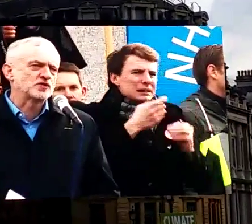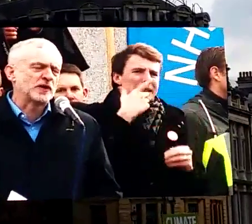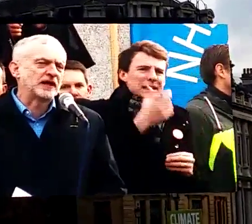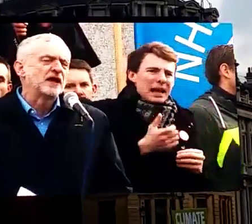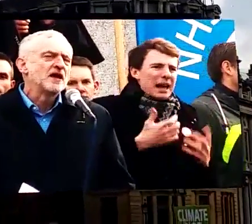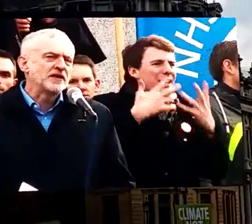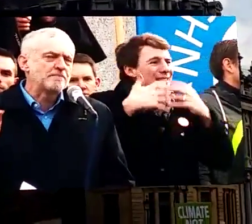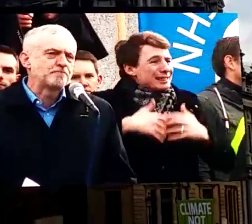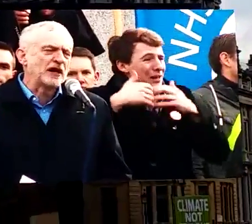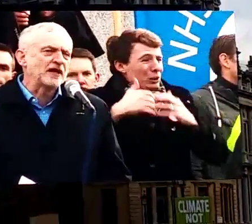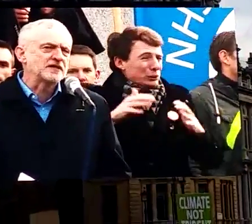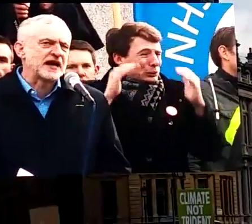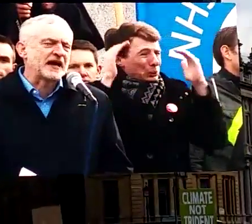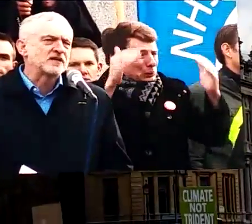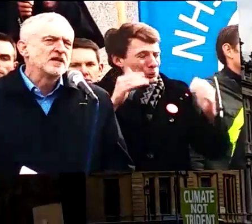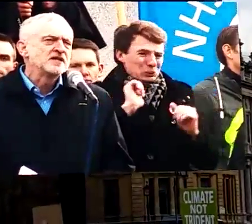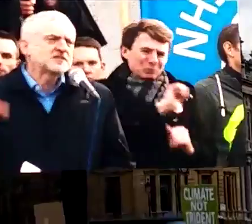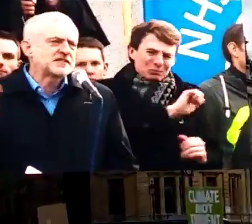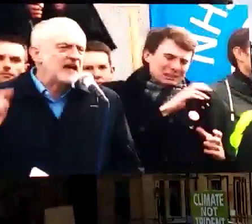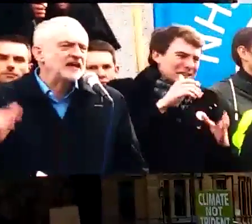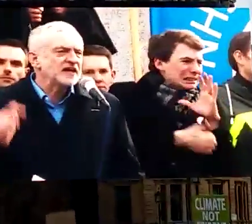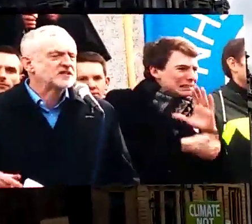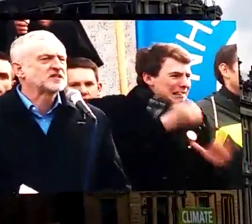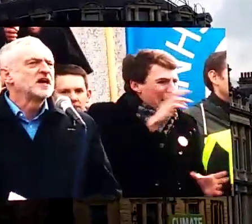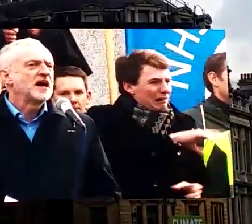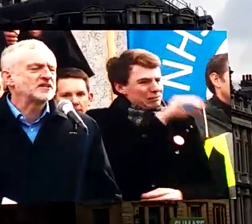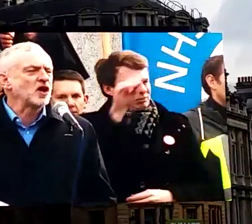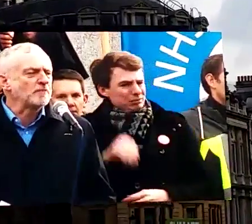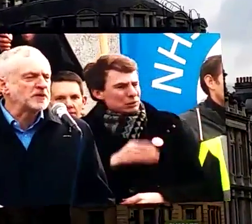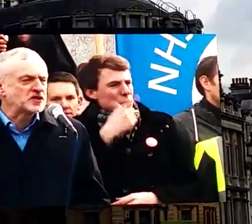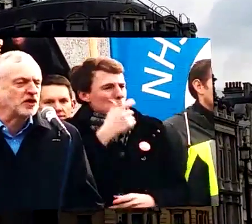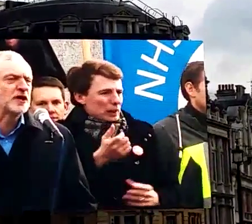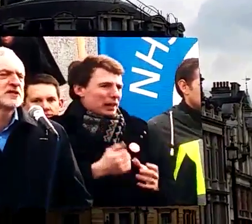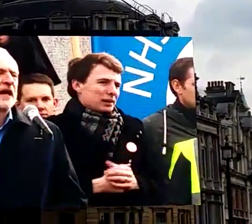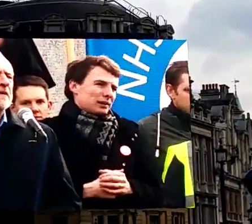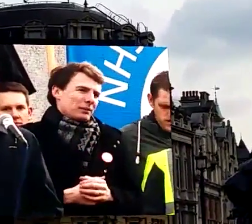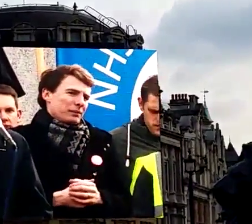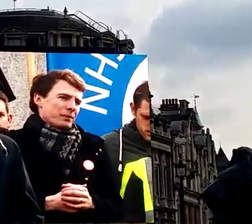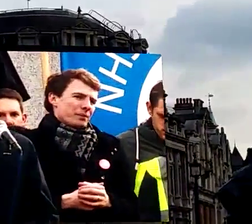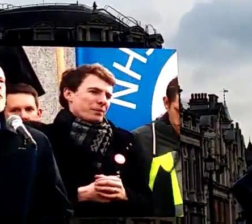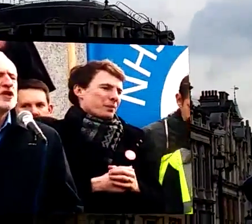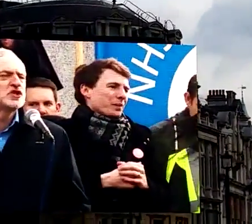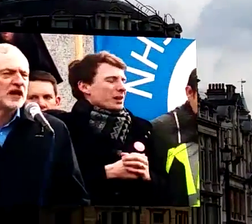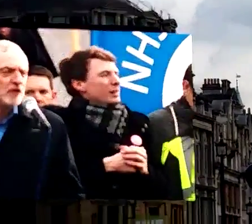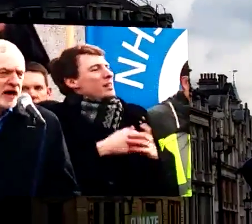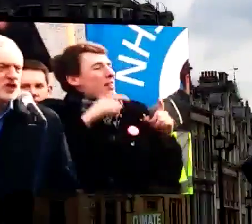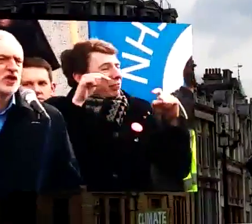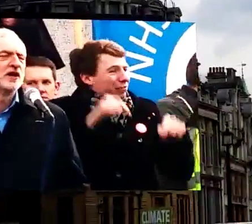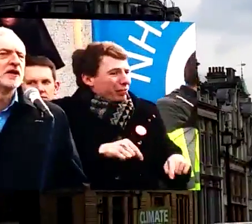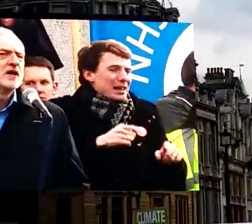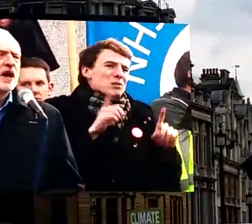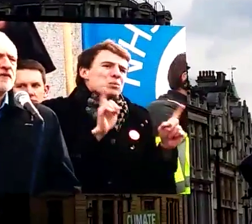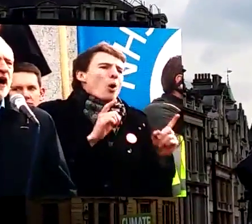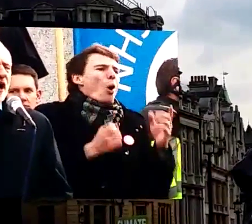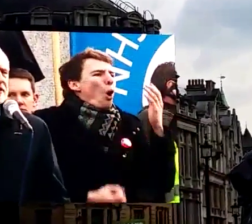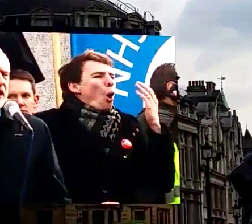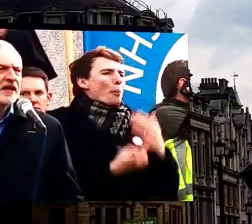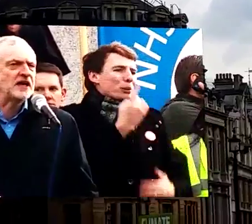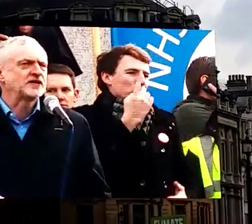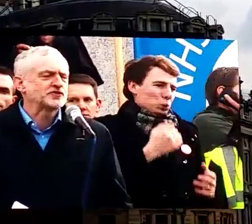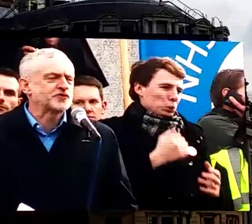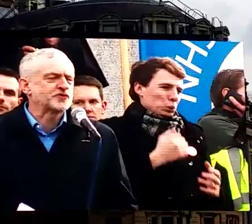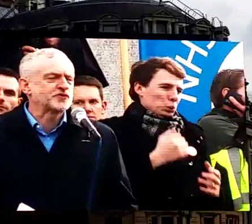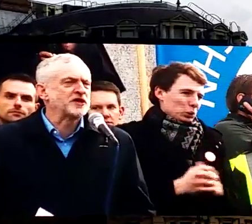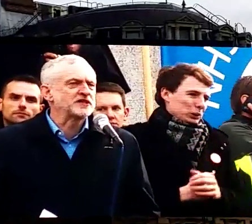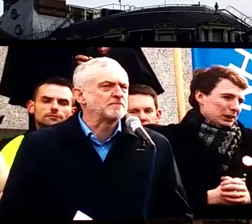technology that goes with it. They're brilliant at. See this as an opportunity for the regeneration of